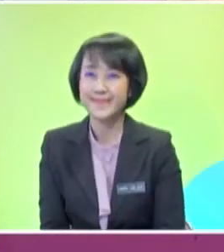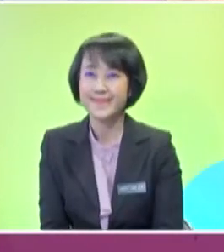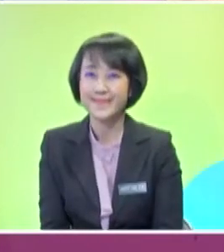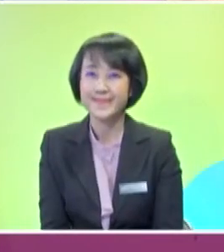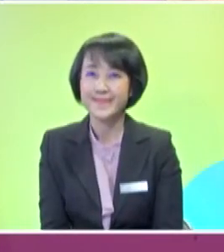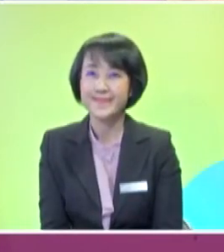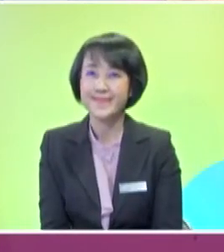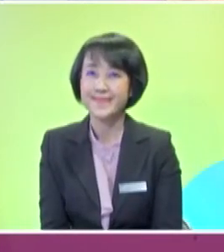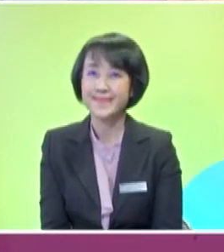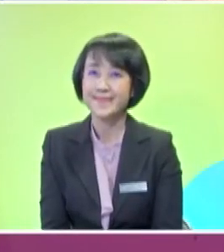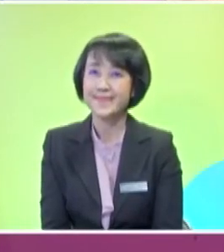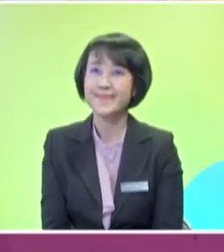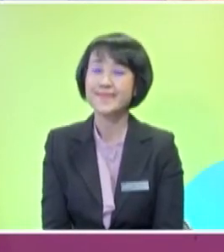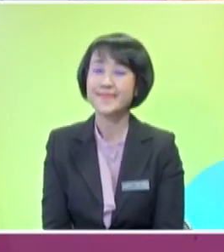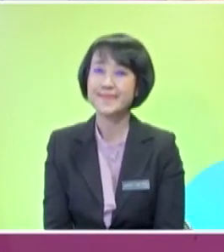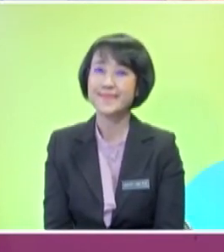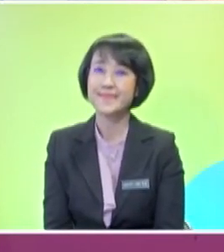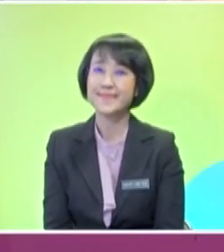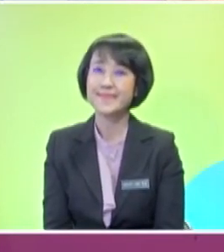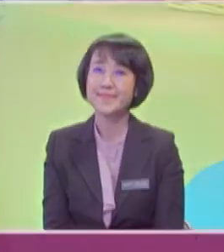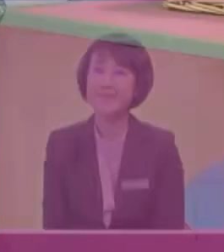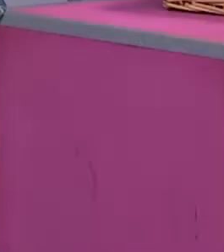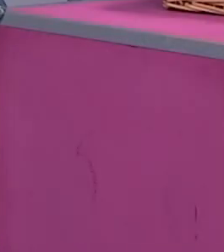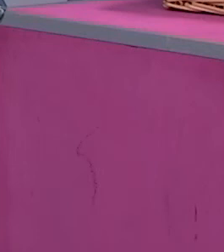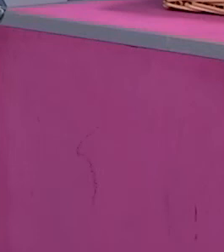on Level 2 on Didit TV KPM.